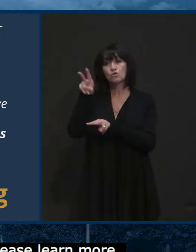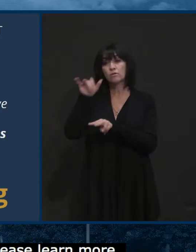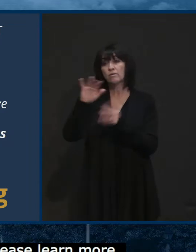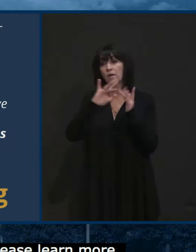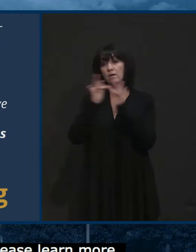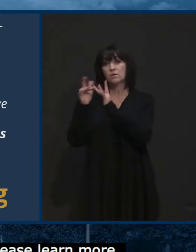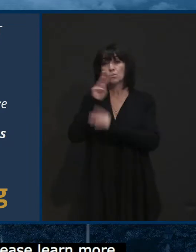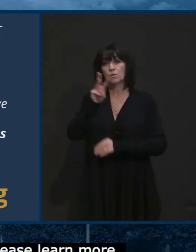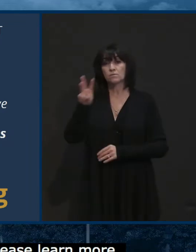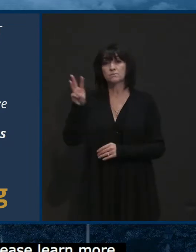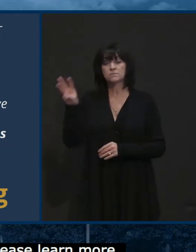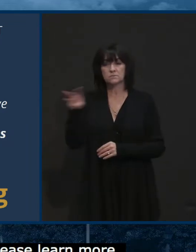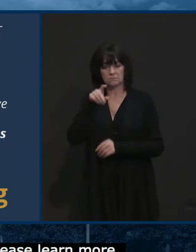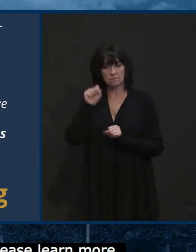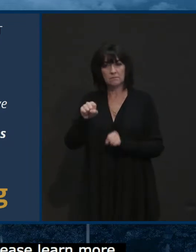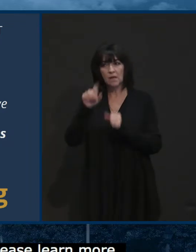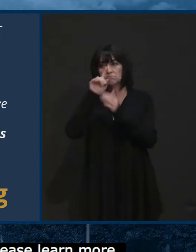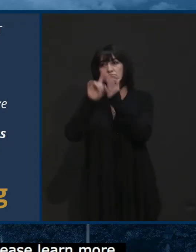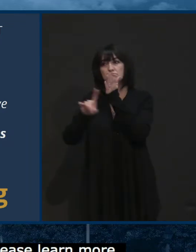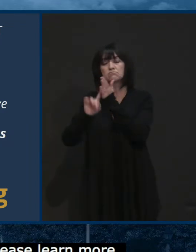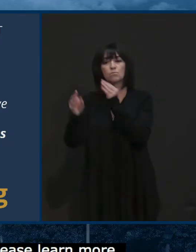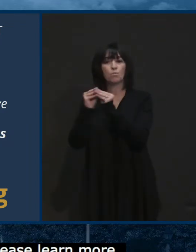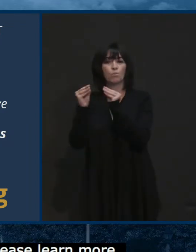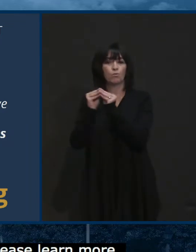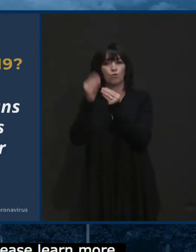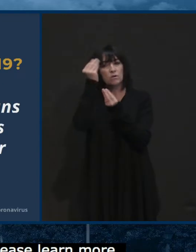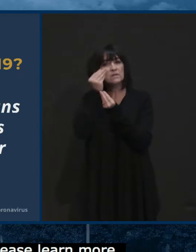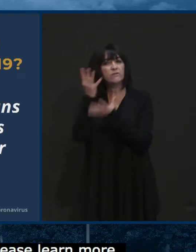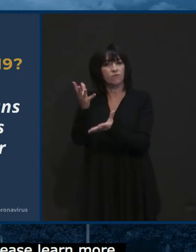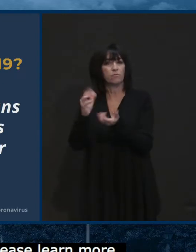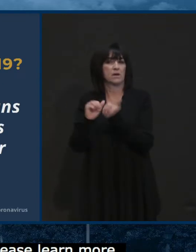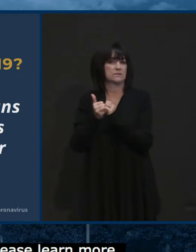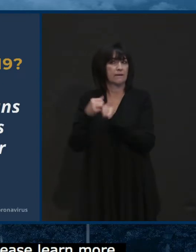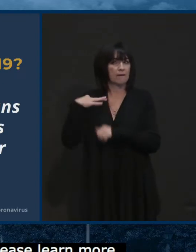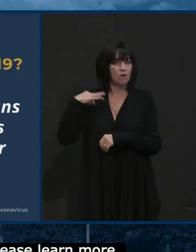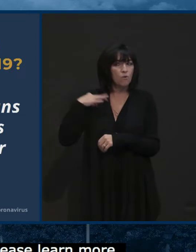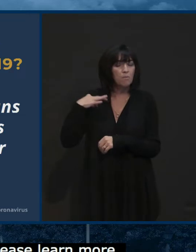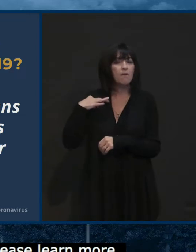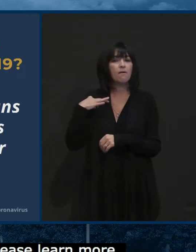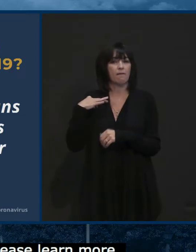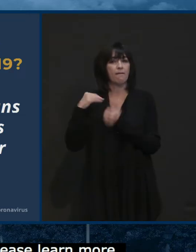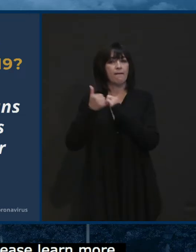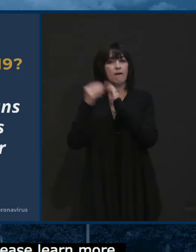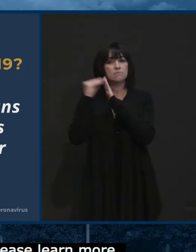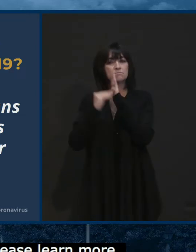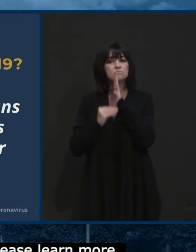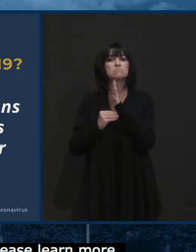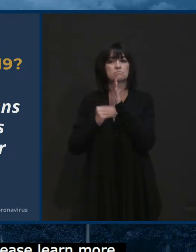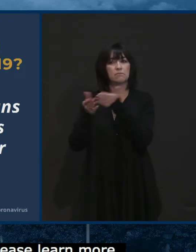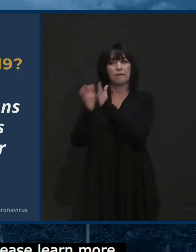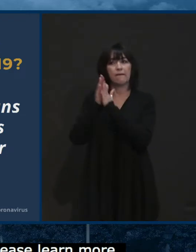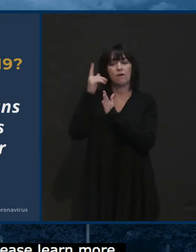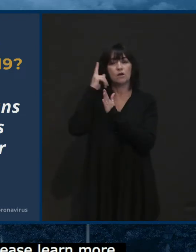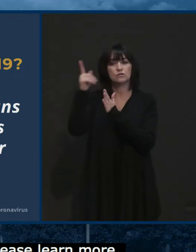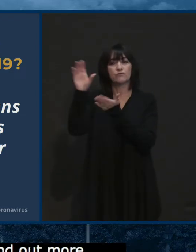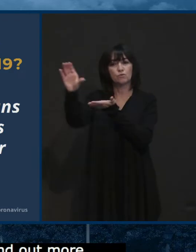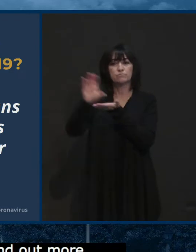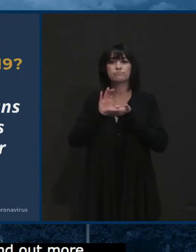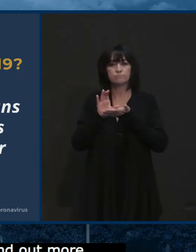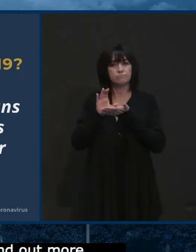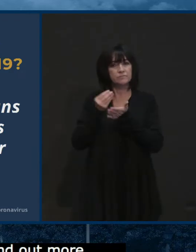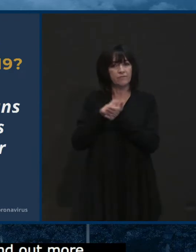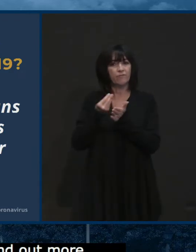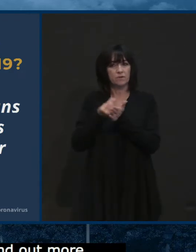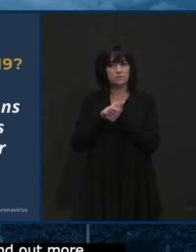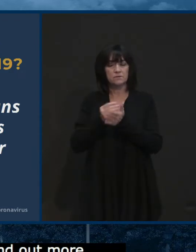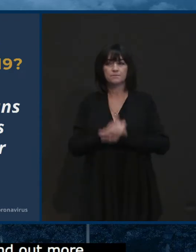decaresfunds.org. You can find out more about it and how to apply. And the question as we think about where we